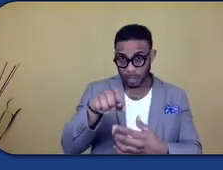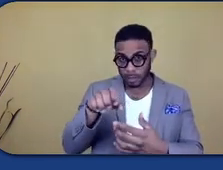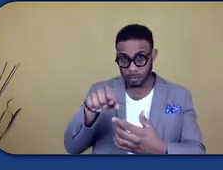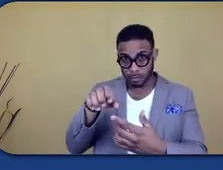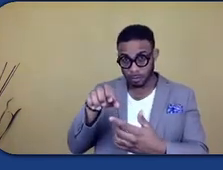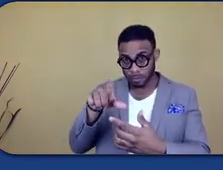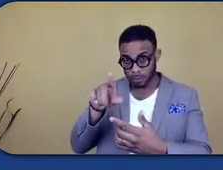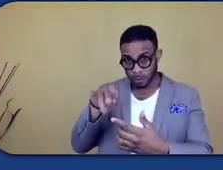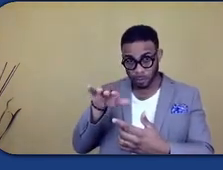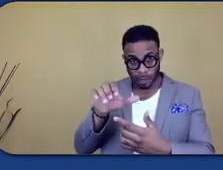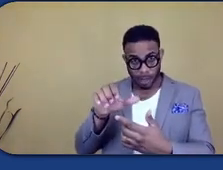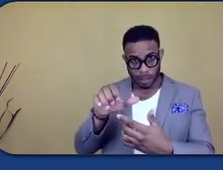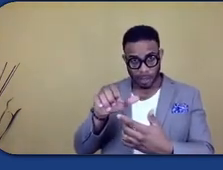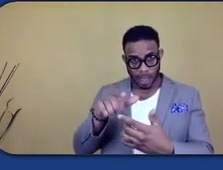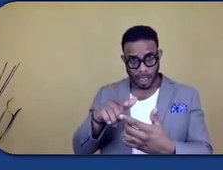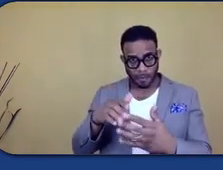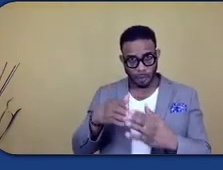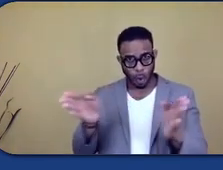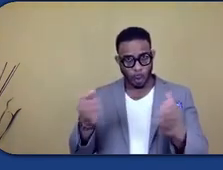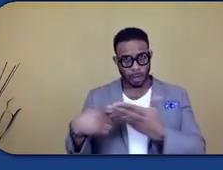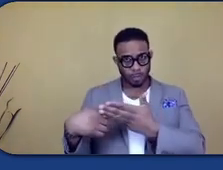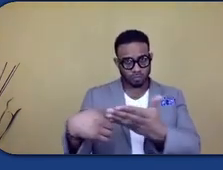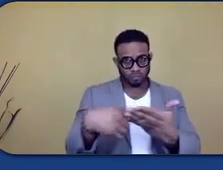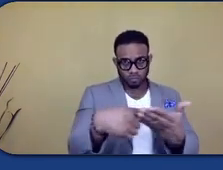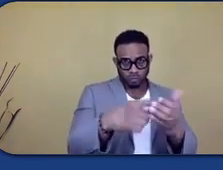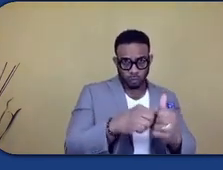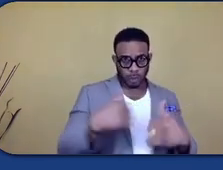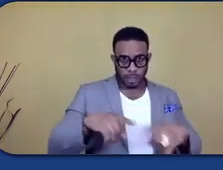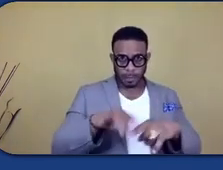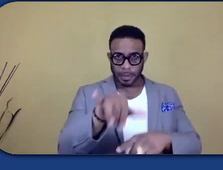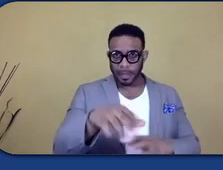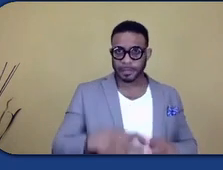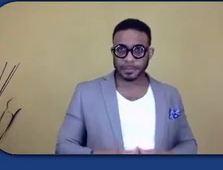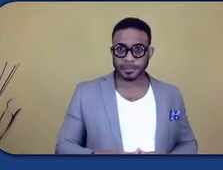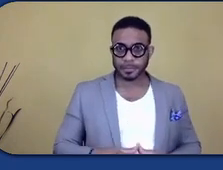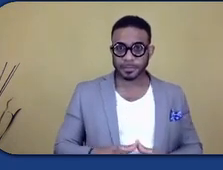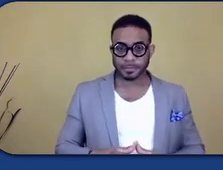Jock and Lupai, can you have a little conversation with us about that?